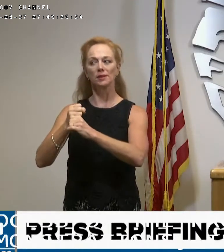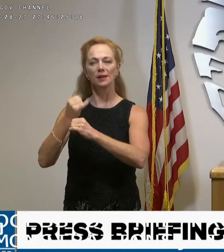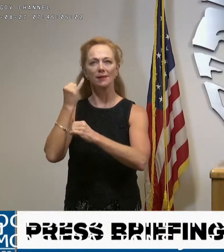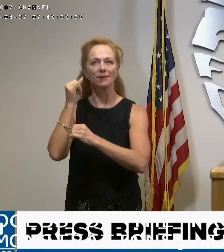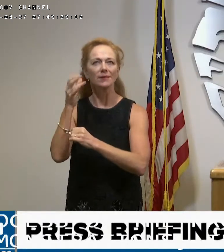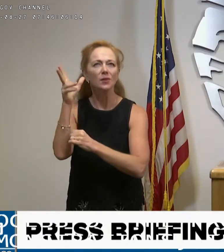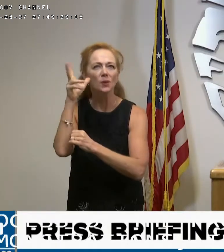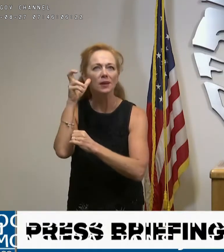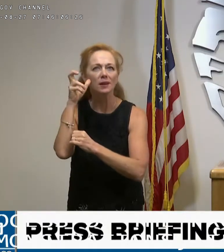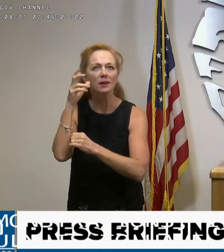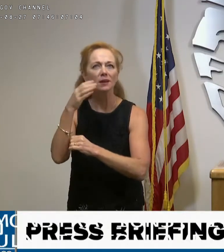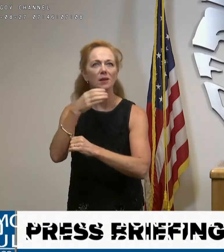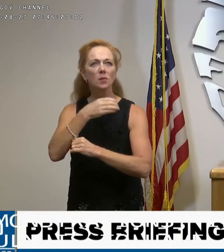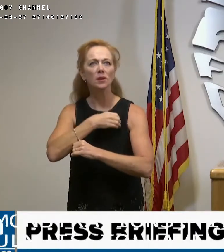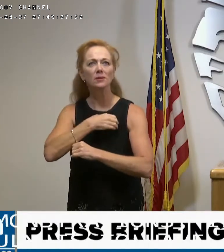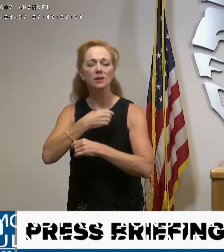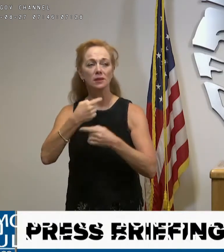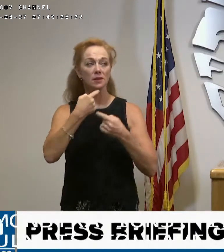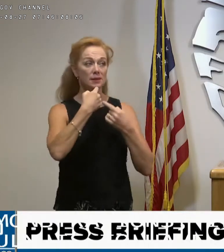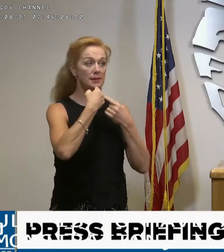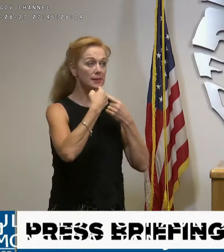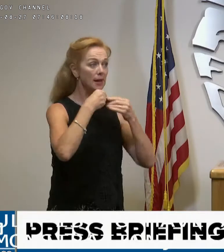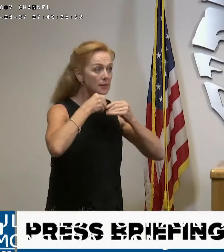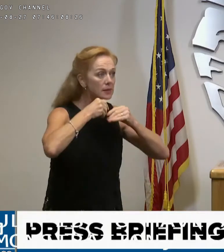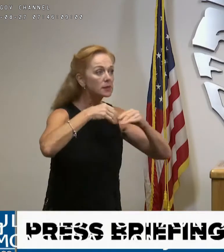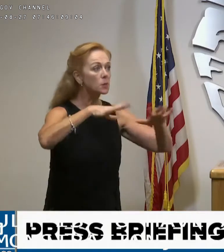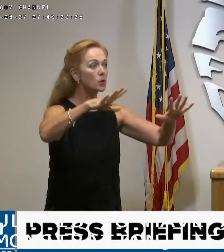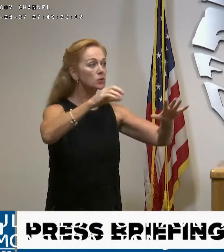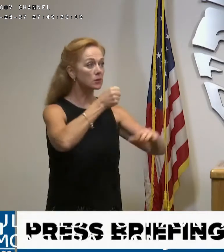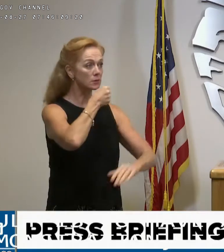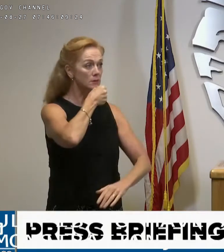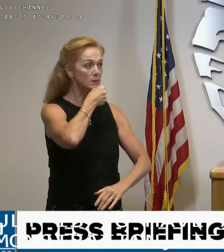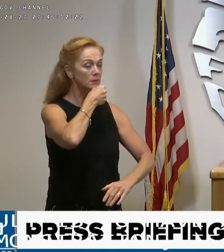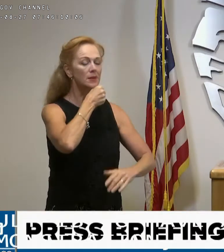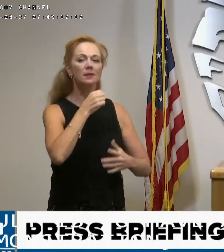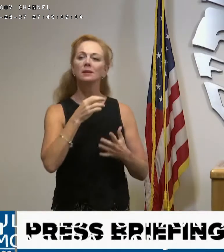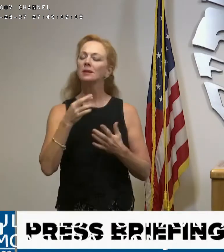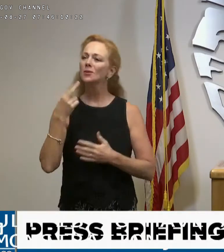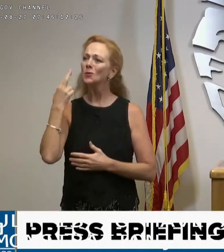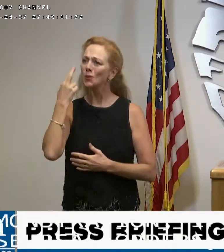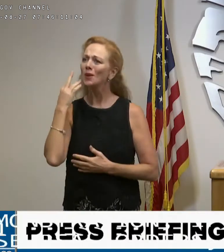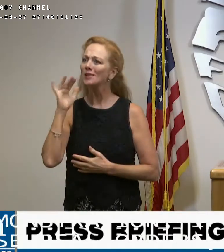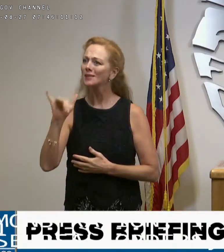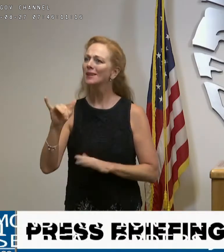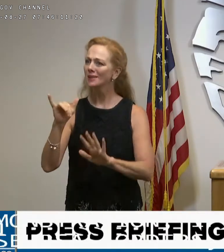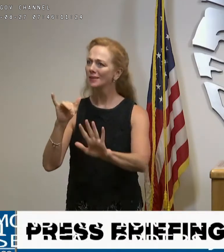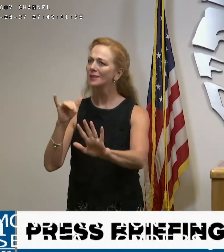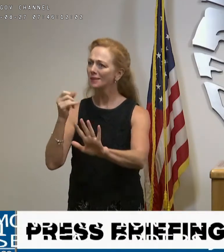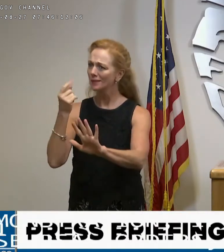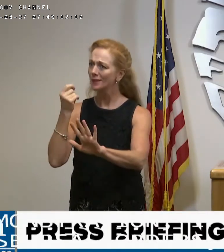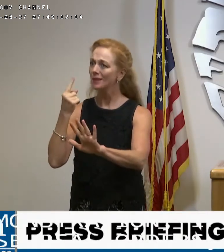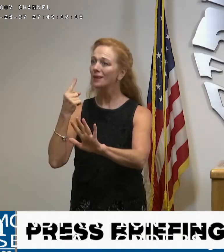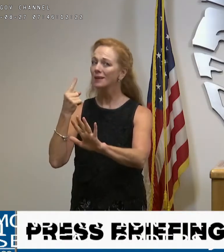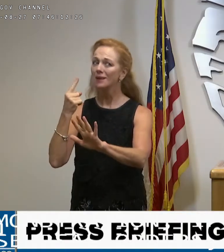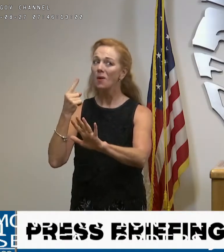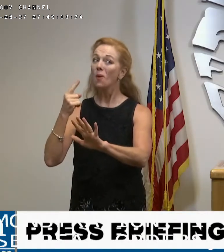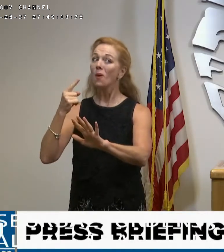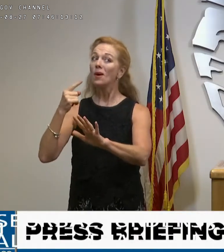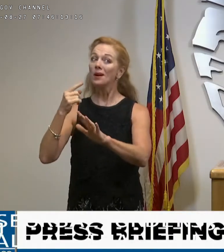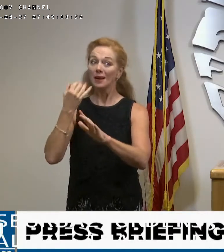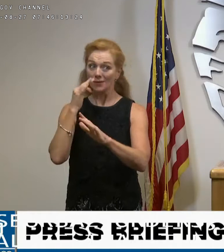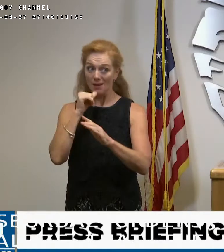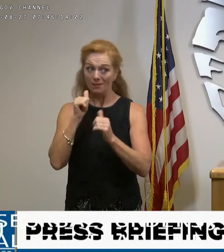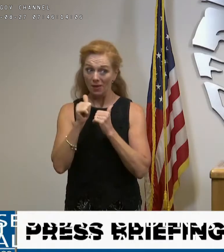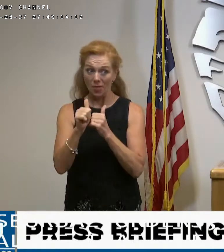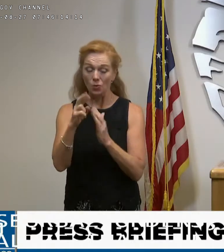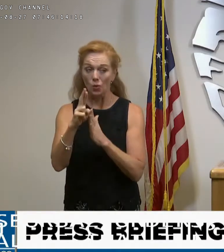if you hear dispersal orders, you should realize that the next step will be for us to disperse the